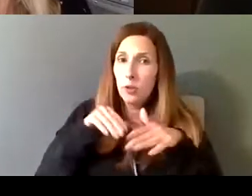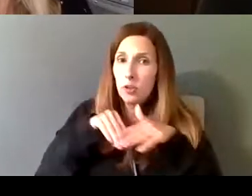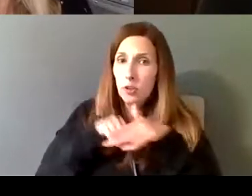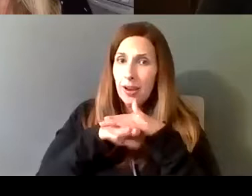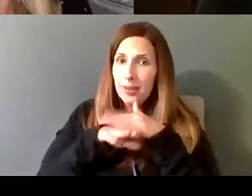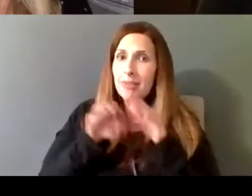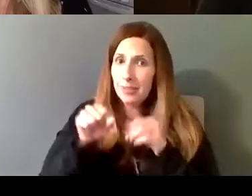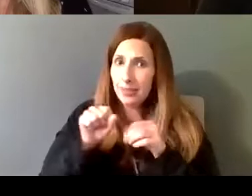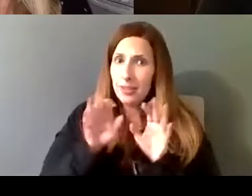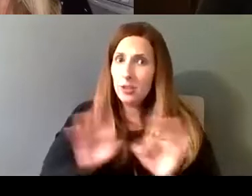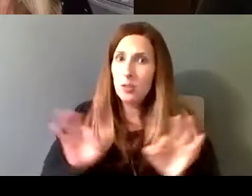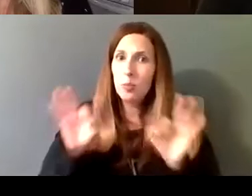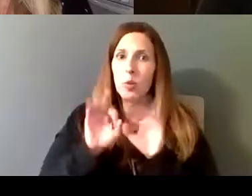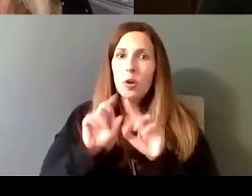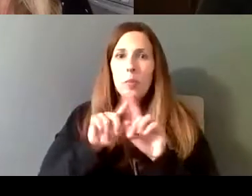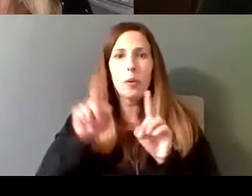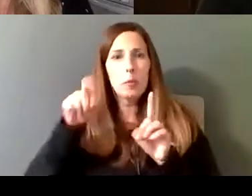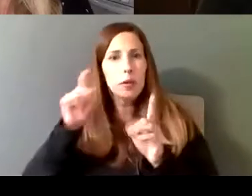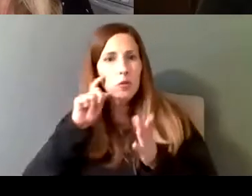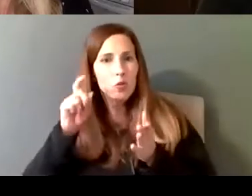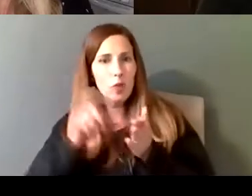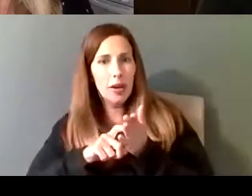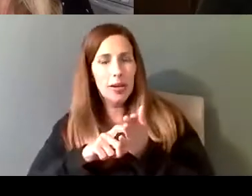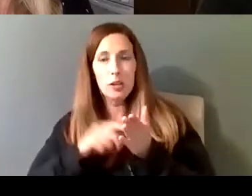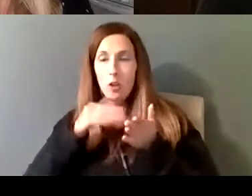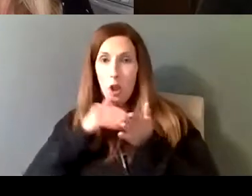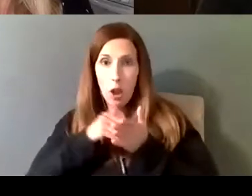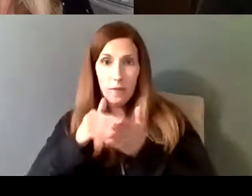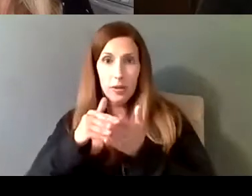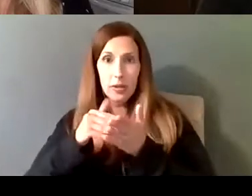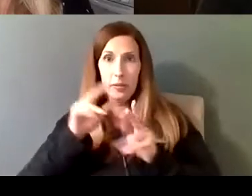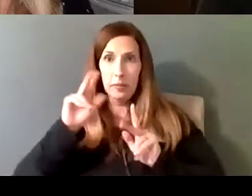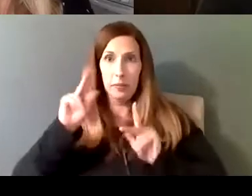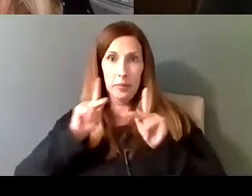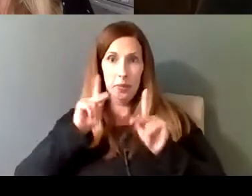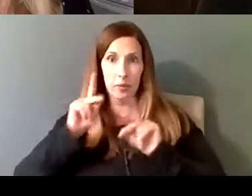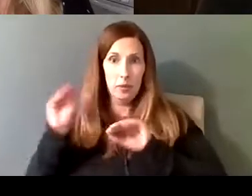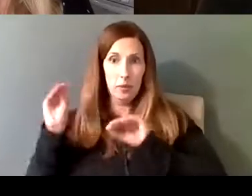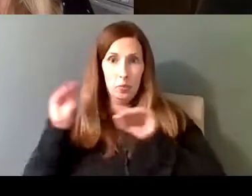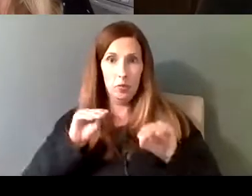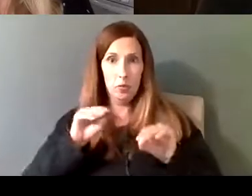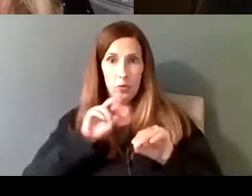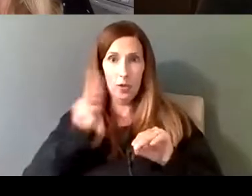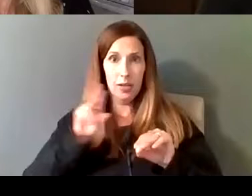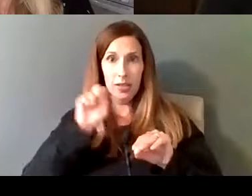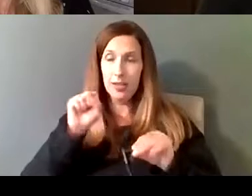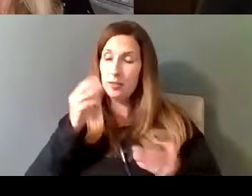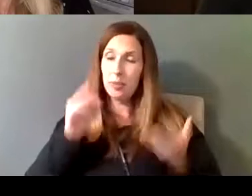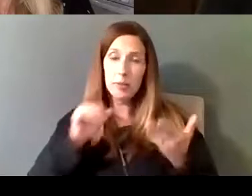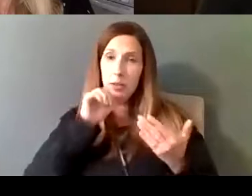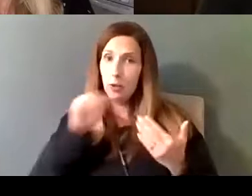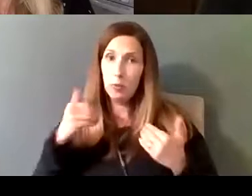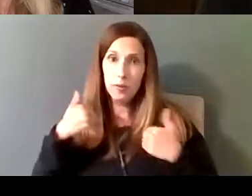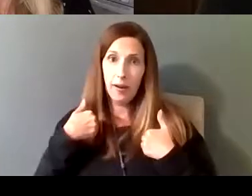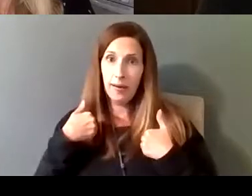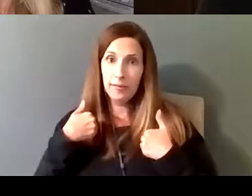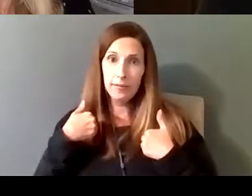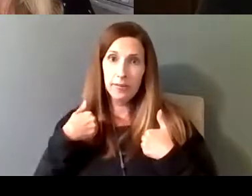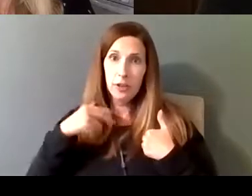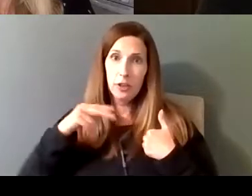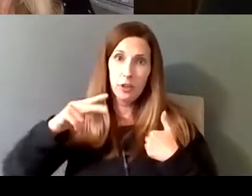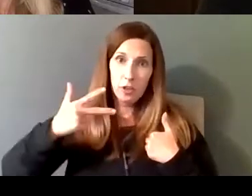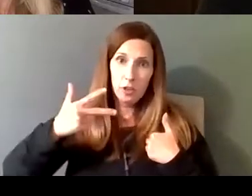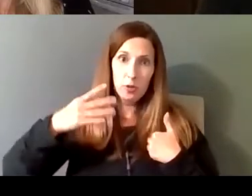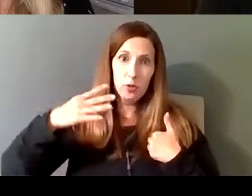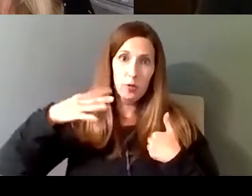important, but we also need to recognize that oftentimes immigrants who are coming to the United States may not even have third or fourth